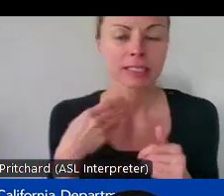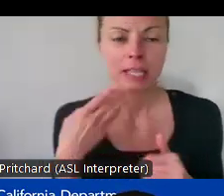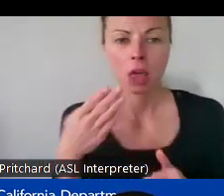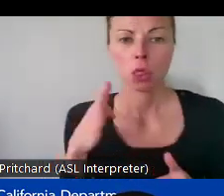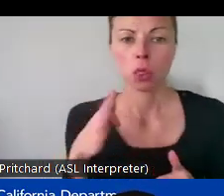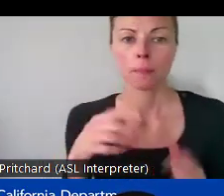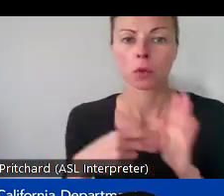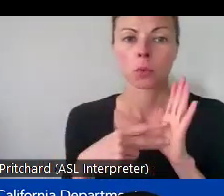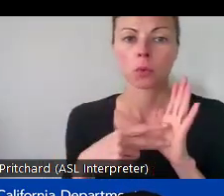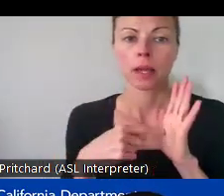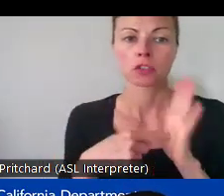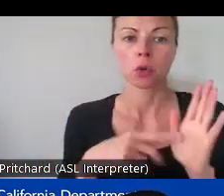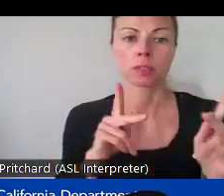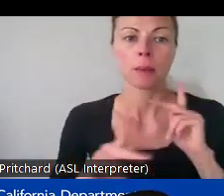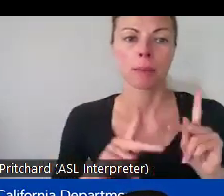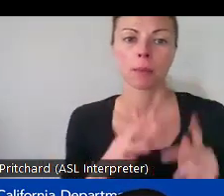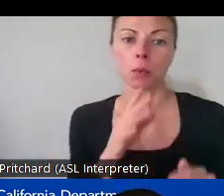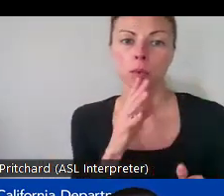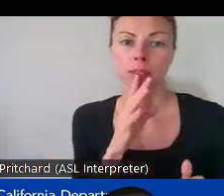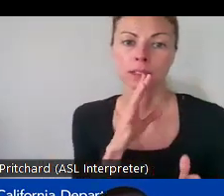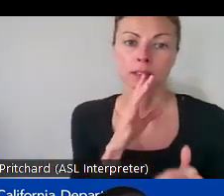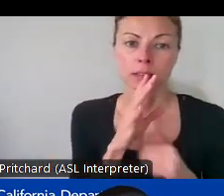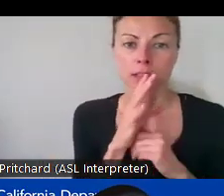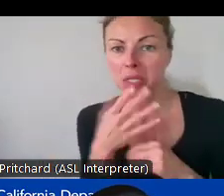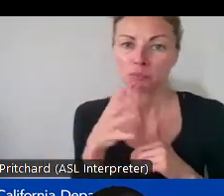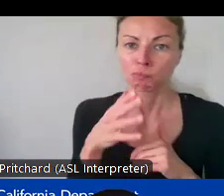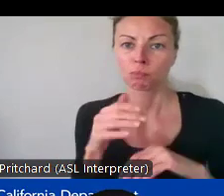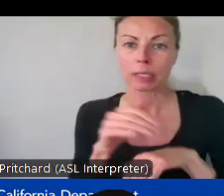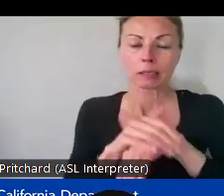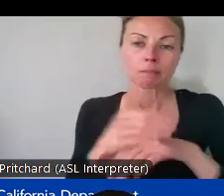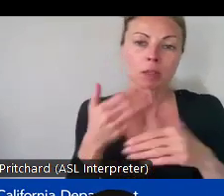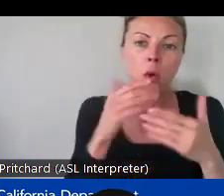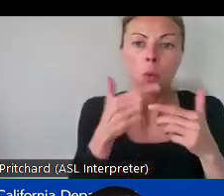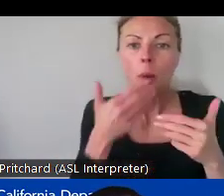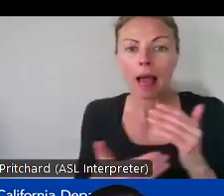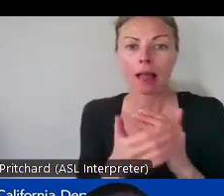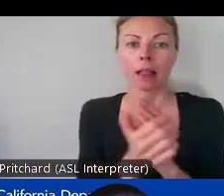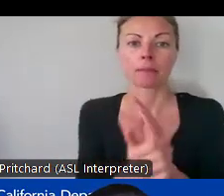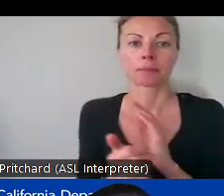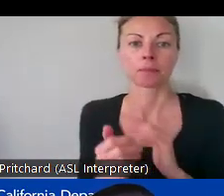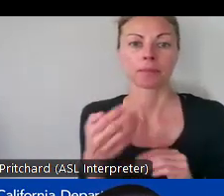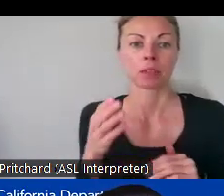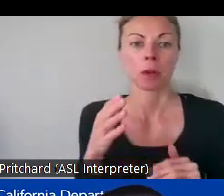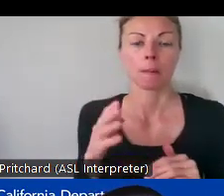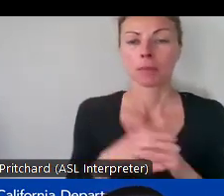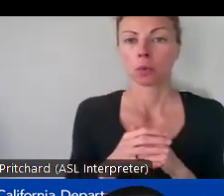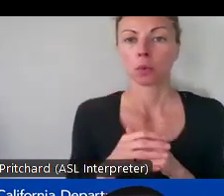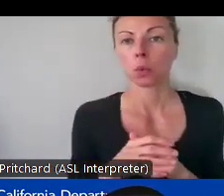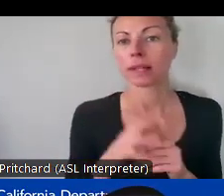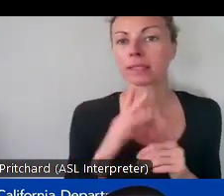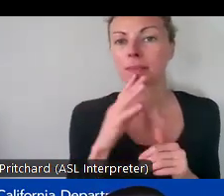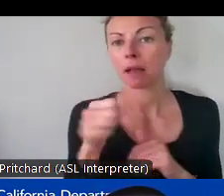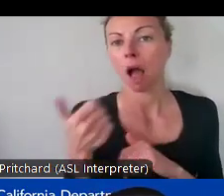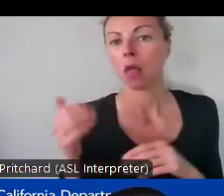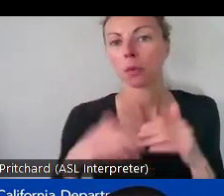folks that speak a language other than English, but speak English very well or well. The pink is older adults that speak a language other than English